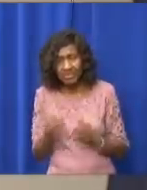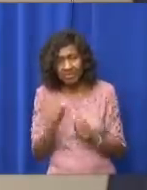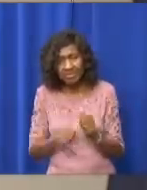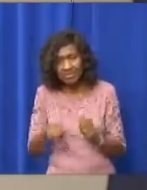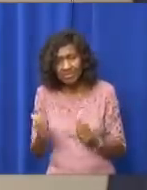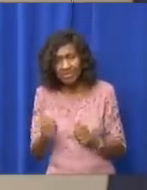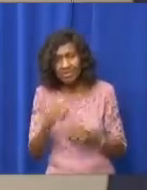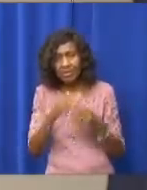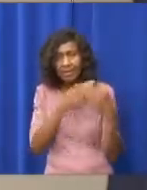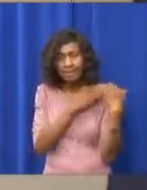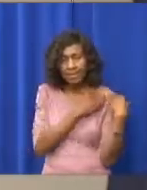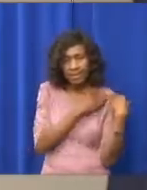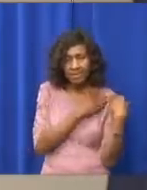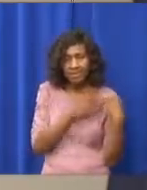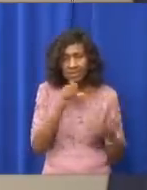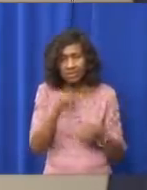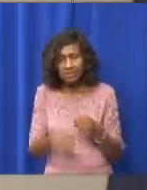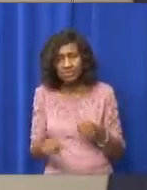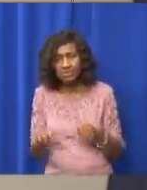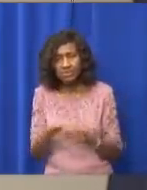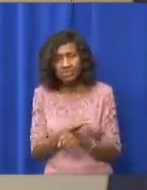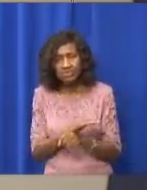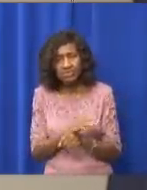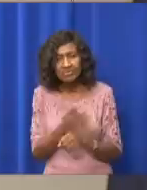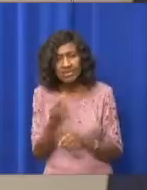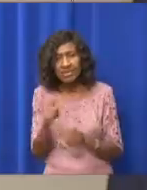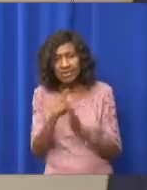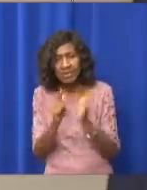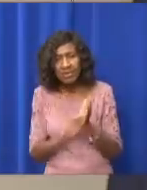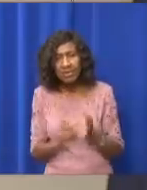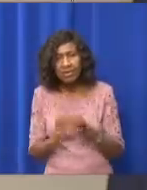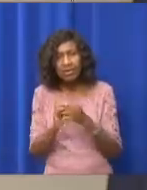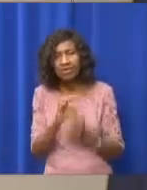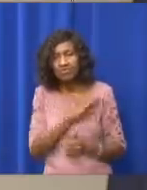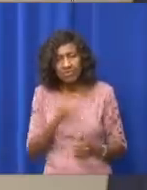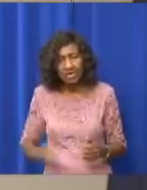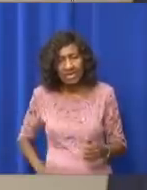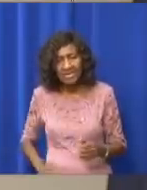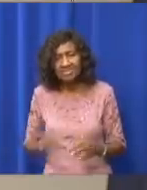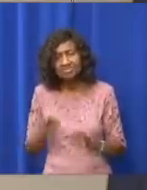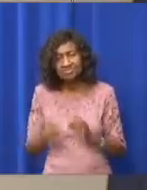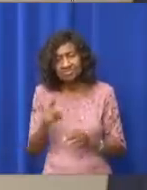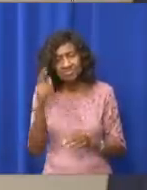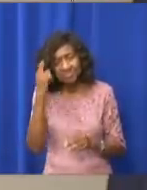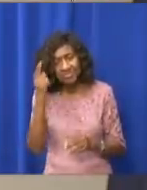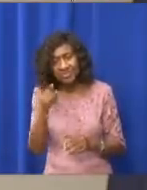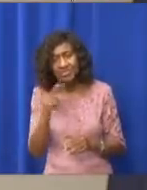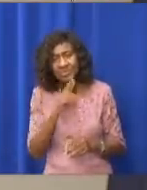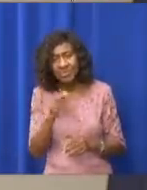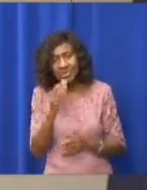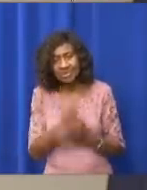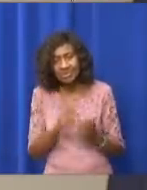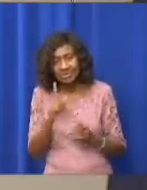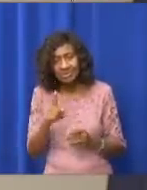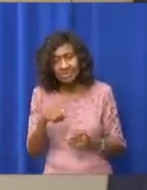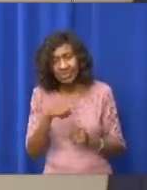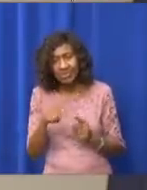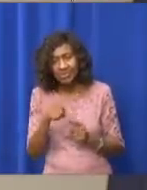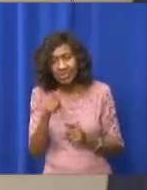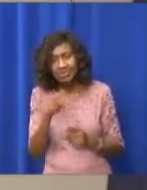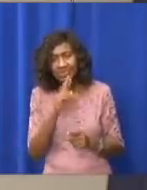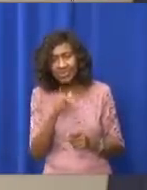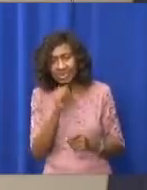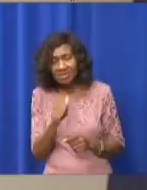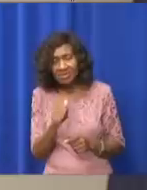of Christ. If anyone thinks they are someone when they are not, they deceive themselves. Each one